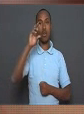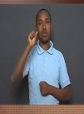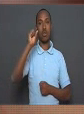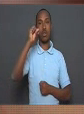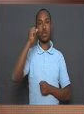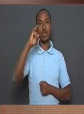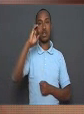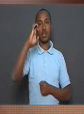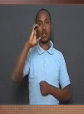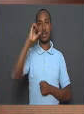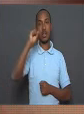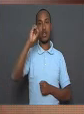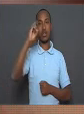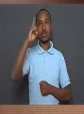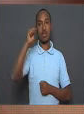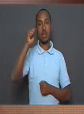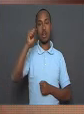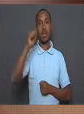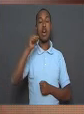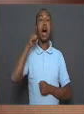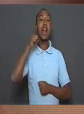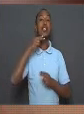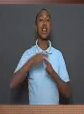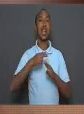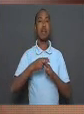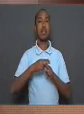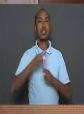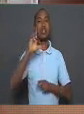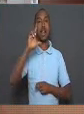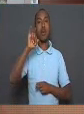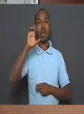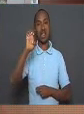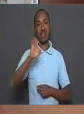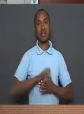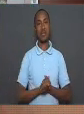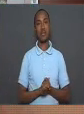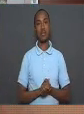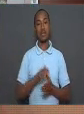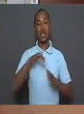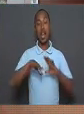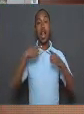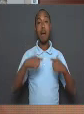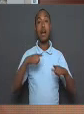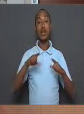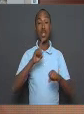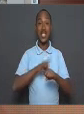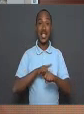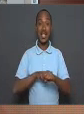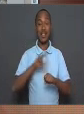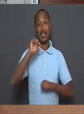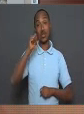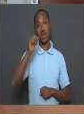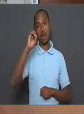soda. Another name for it is lye. In a laboratory setting,